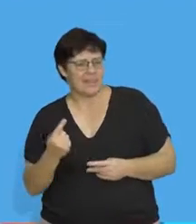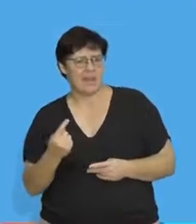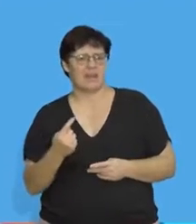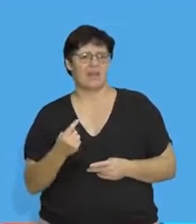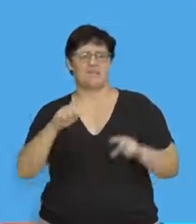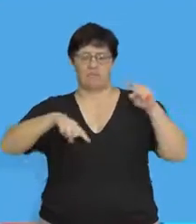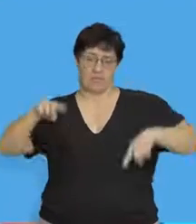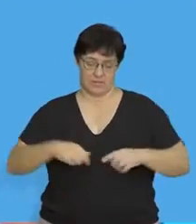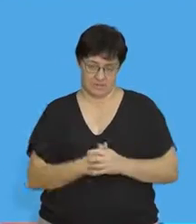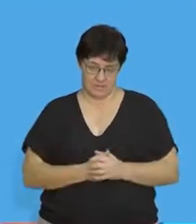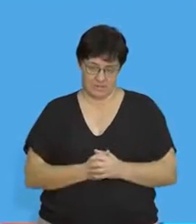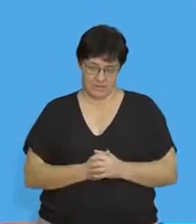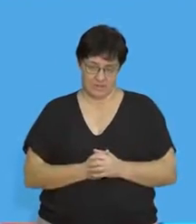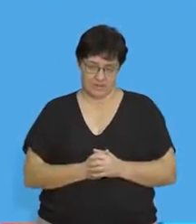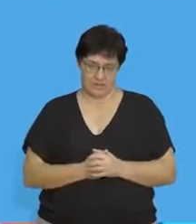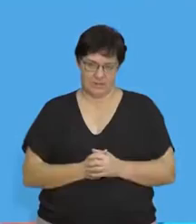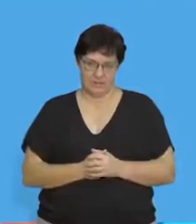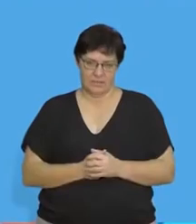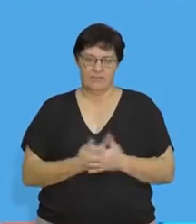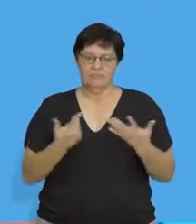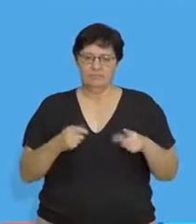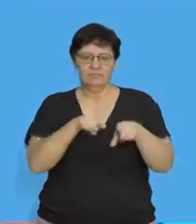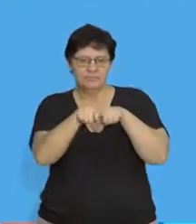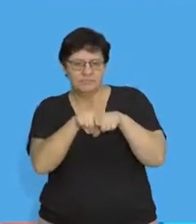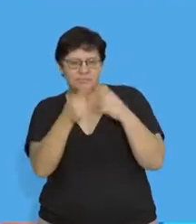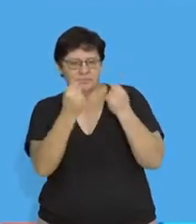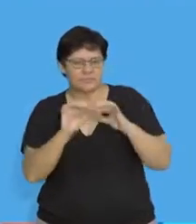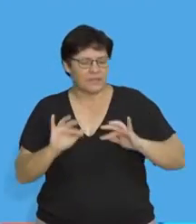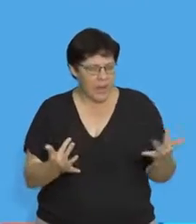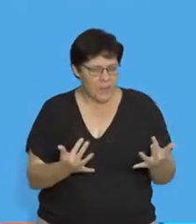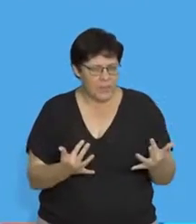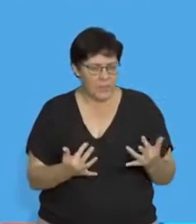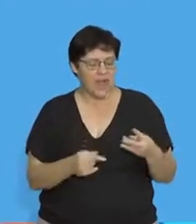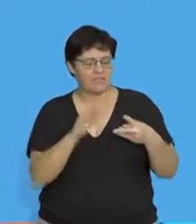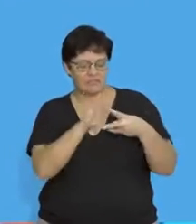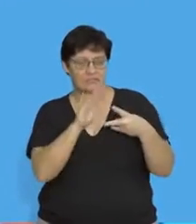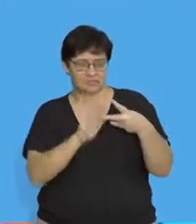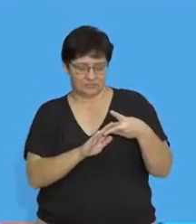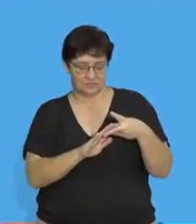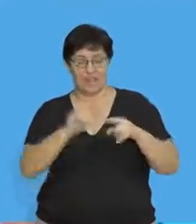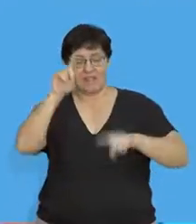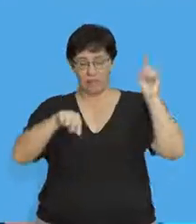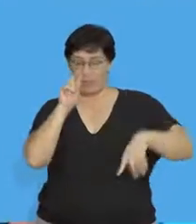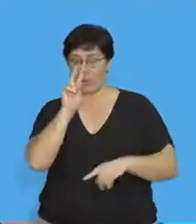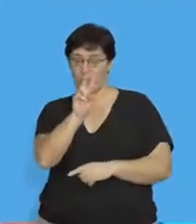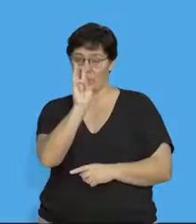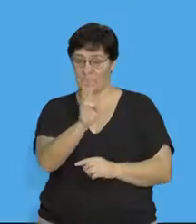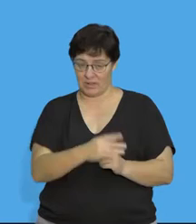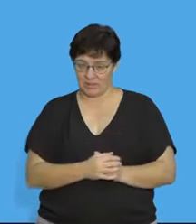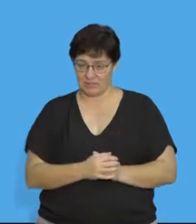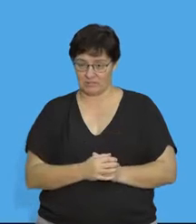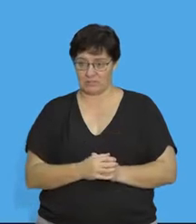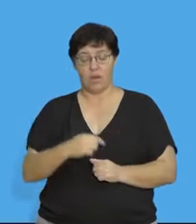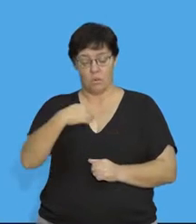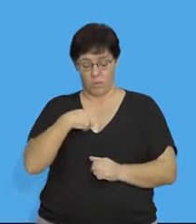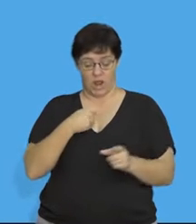Now, in terms of how we're doing the experiment, remember there are two variables that we're going to look at. The one that we